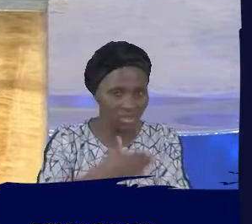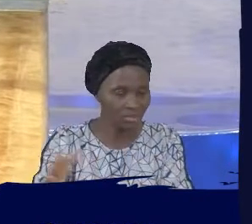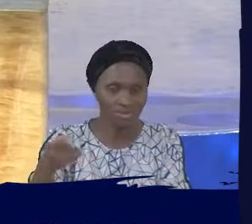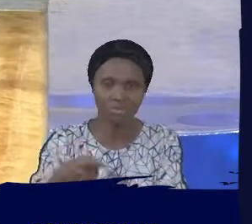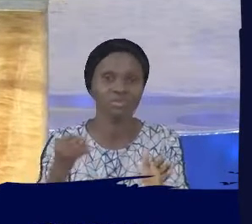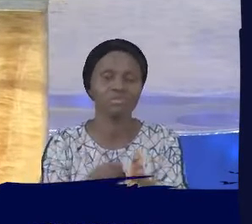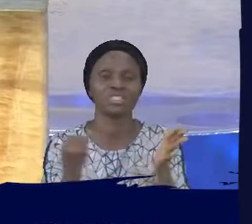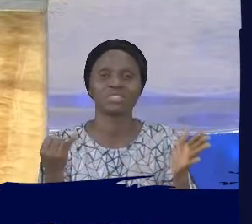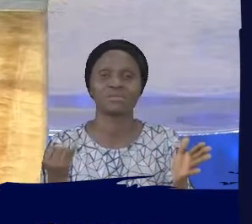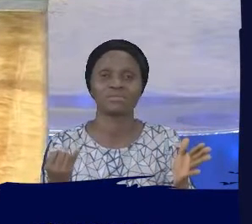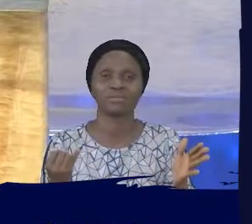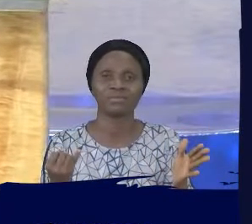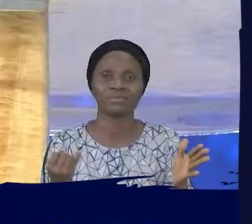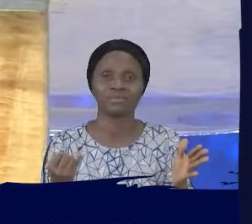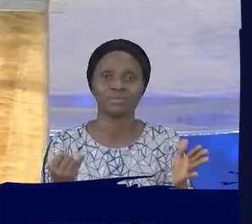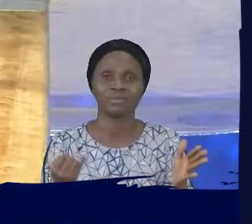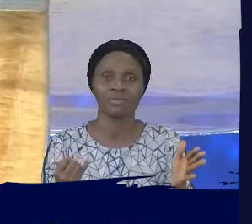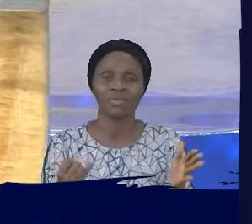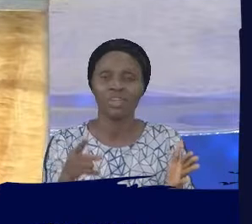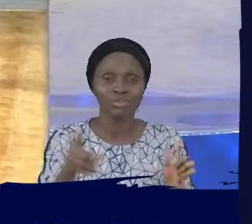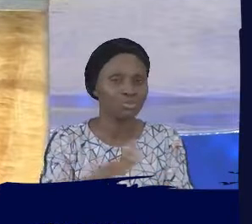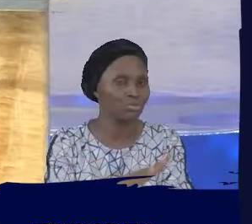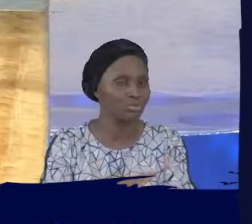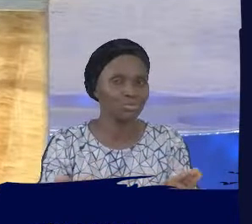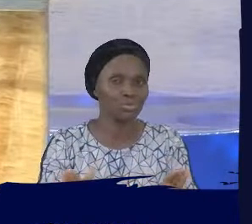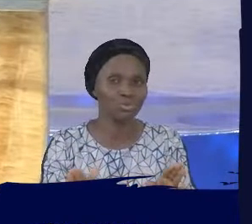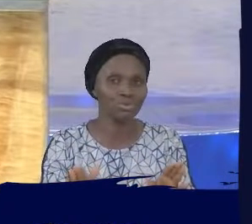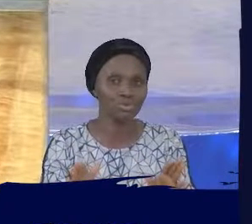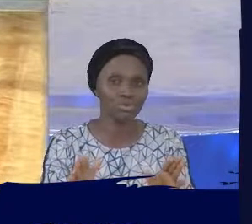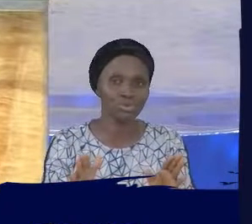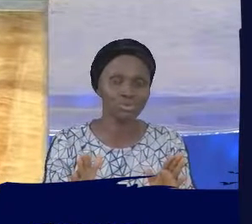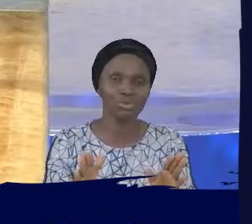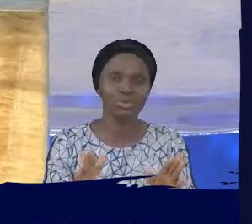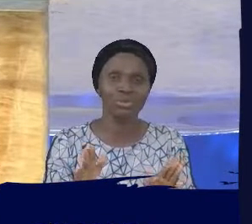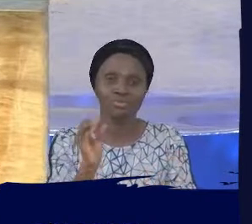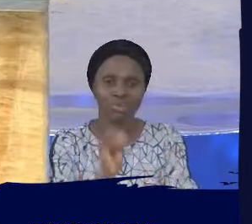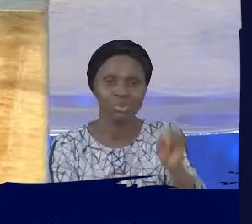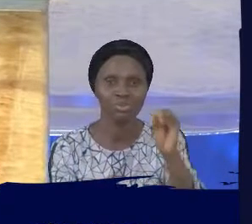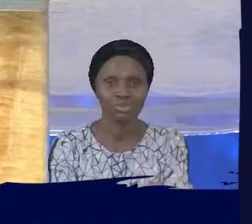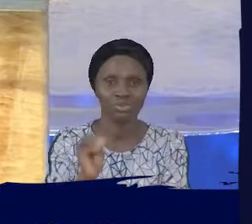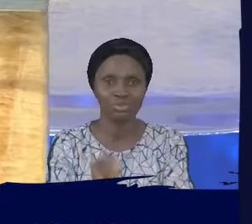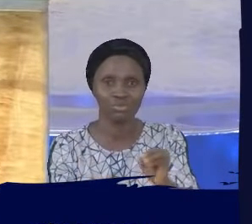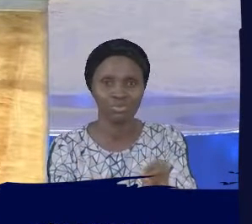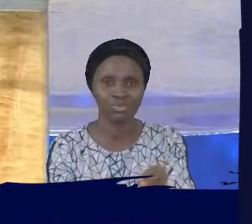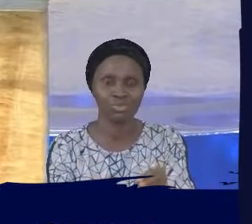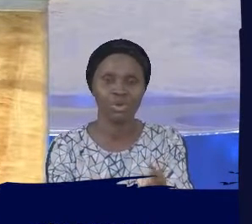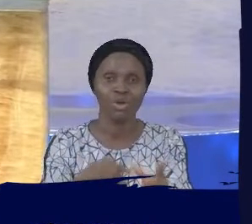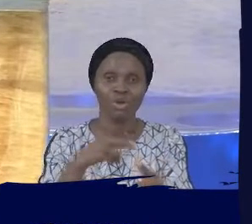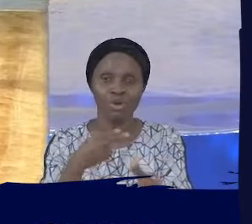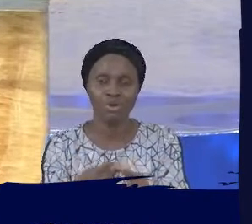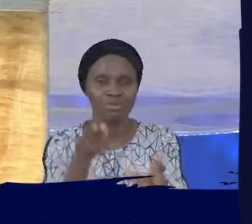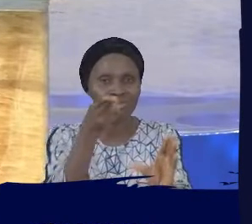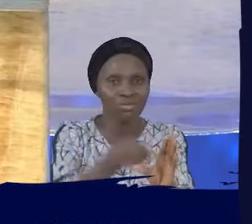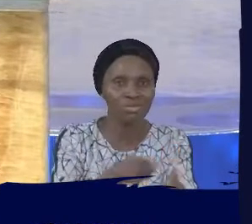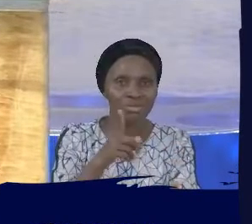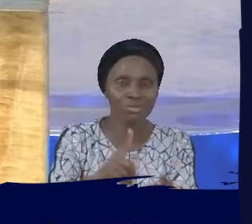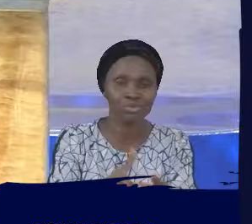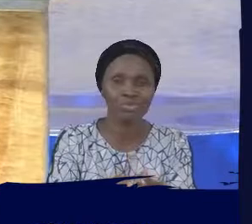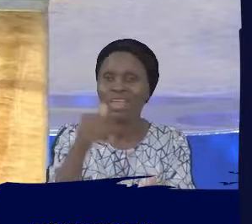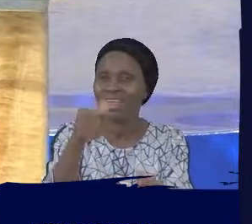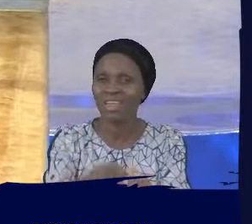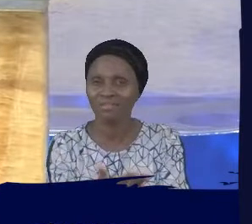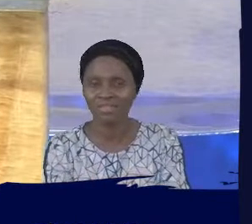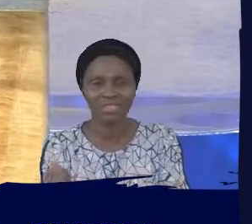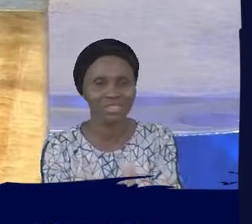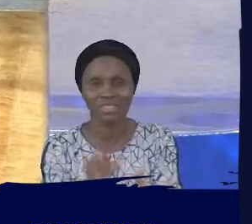that goes on around you. You don't participate in anything which should not be your Lord. And this body,